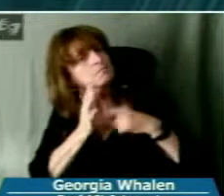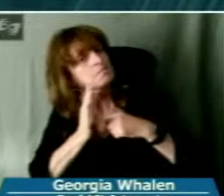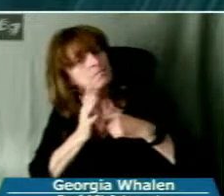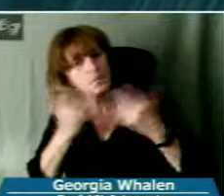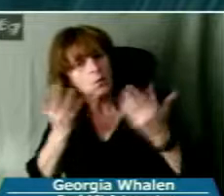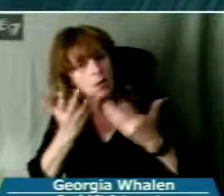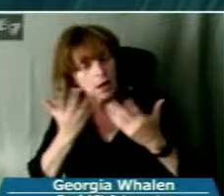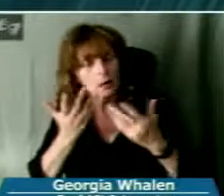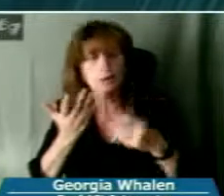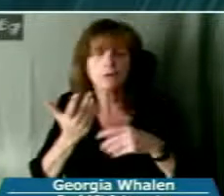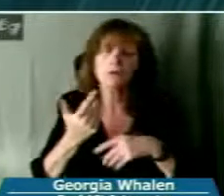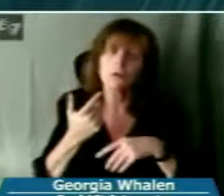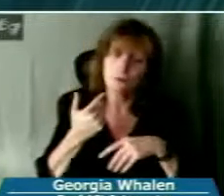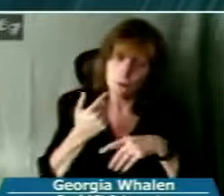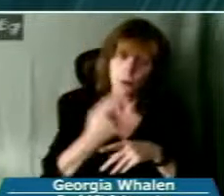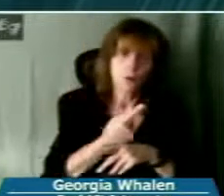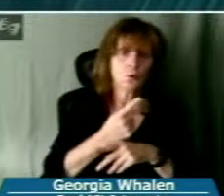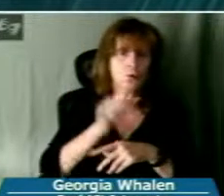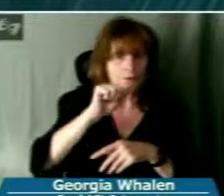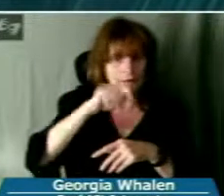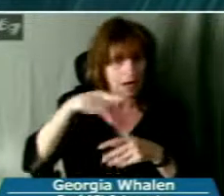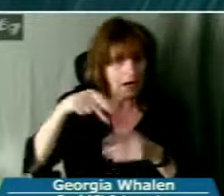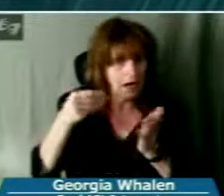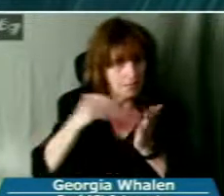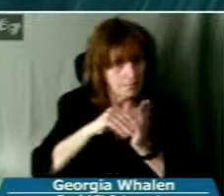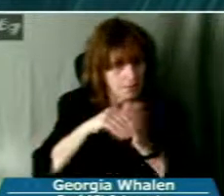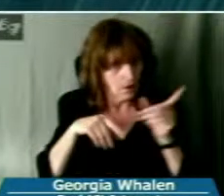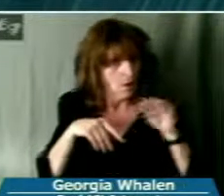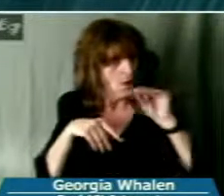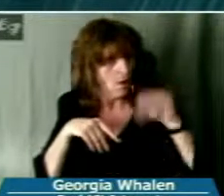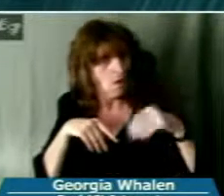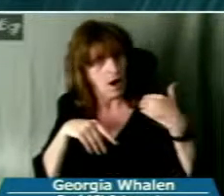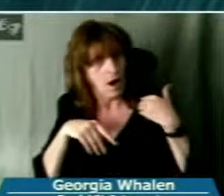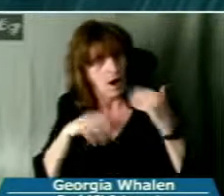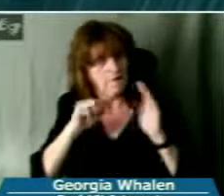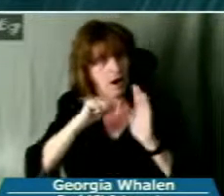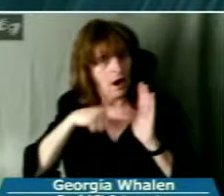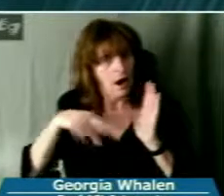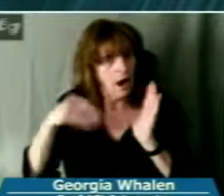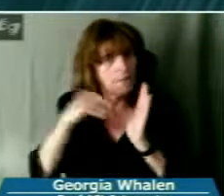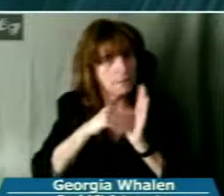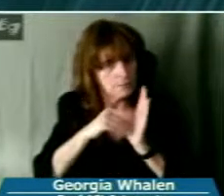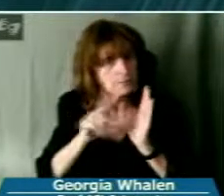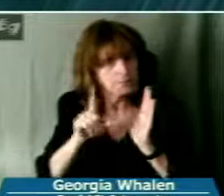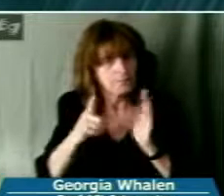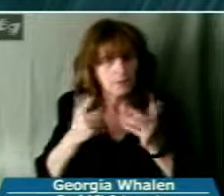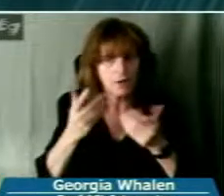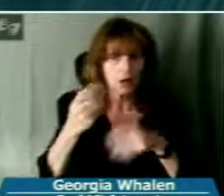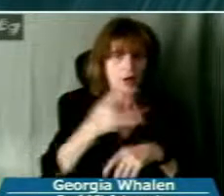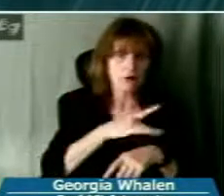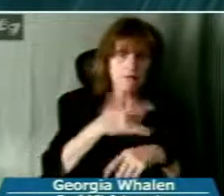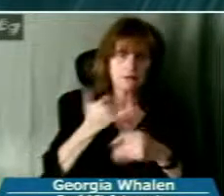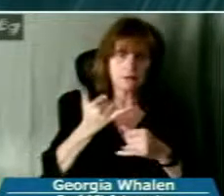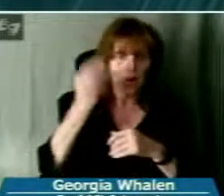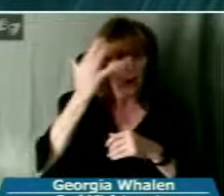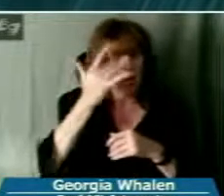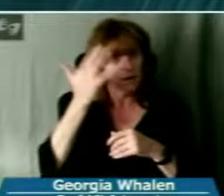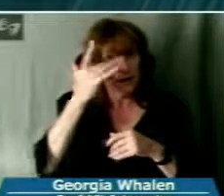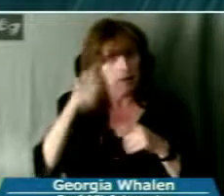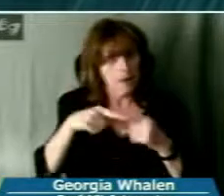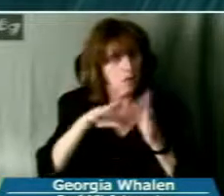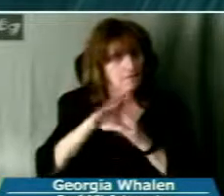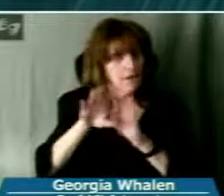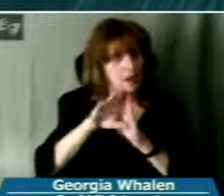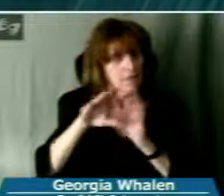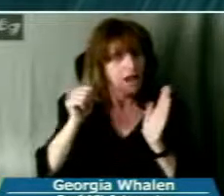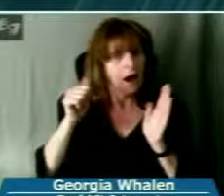to do it, for example, and Ottawa has developed and adopted an app. The province is looking at another app. So it is an area that's rapidly evolving, and